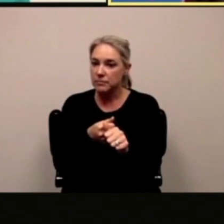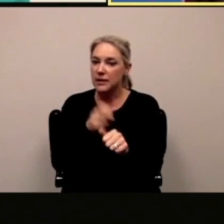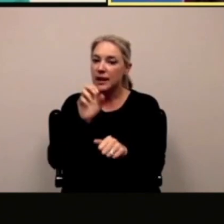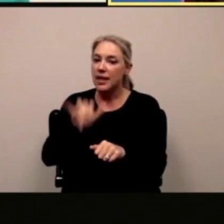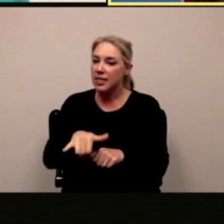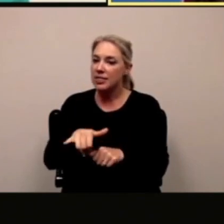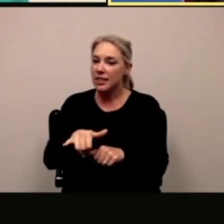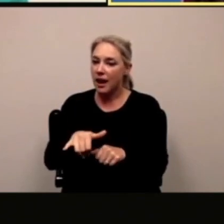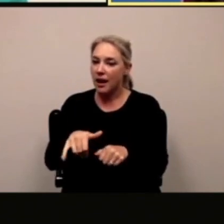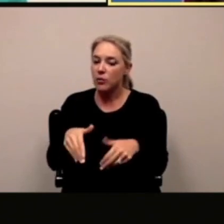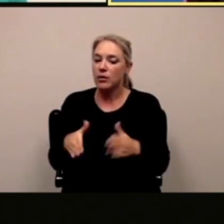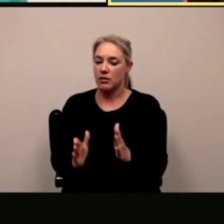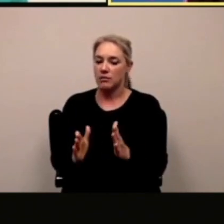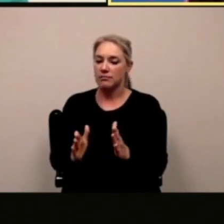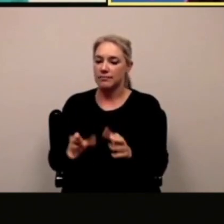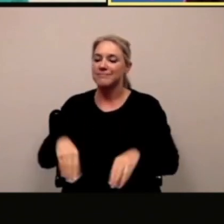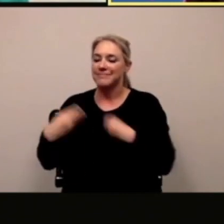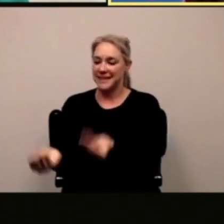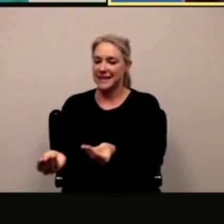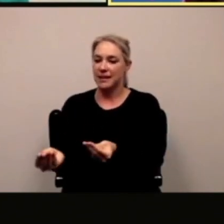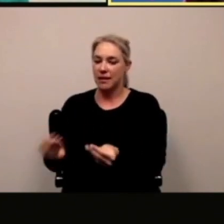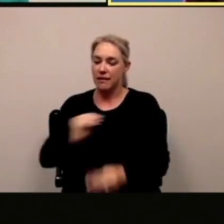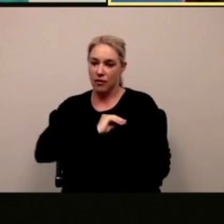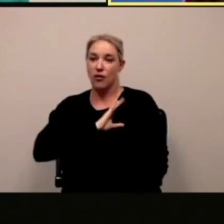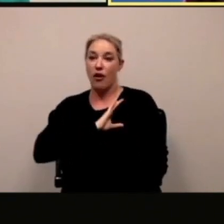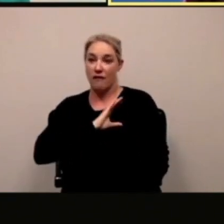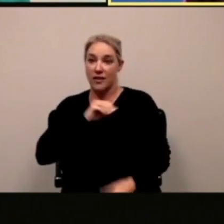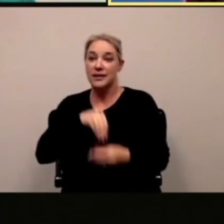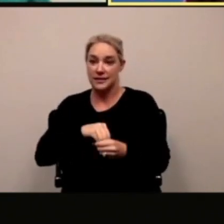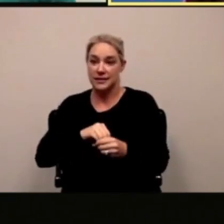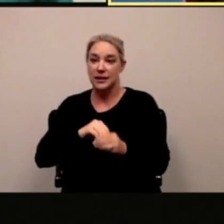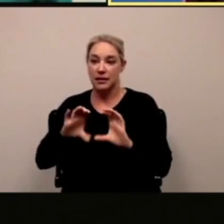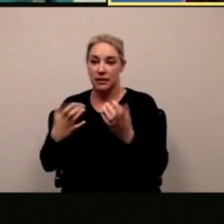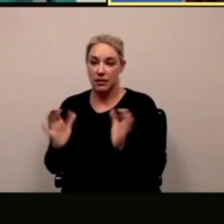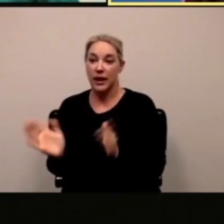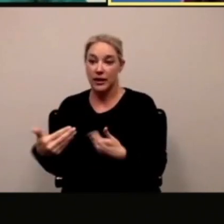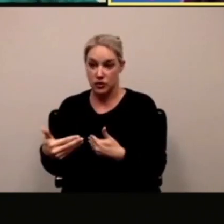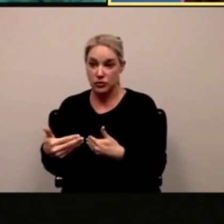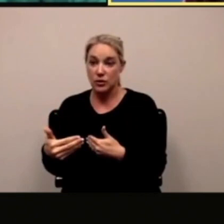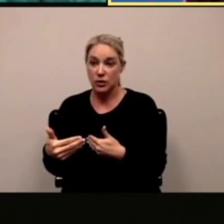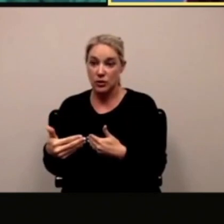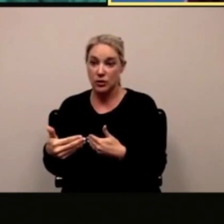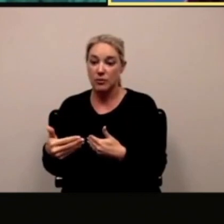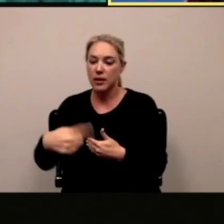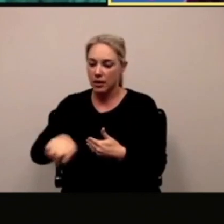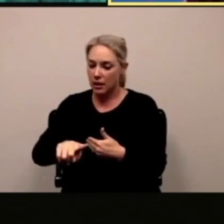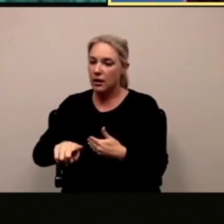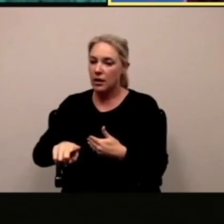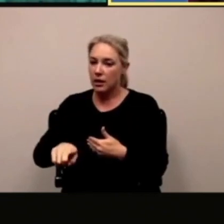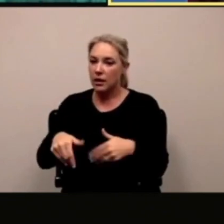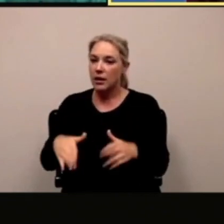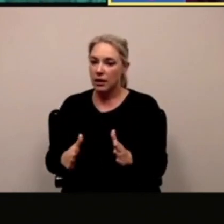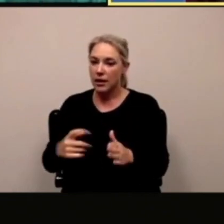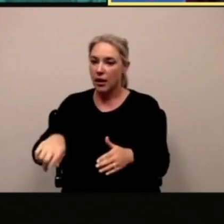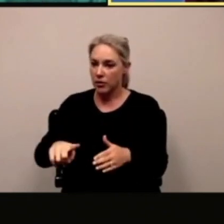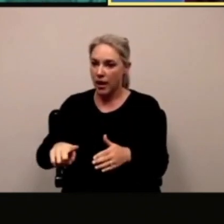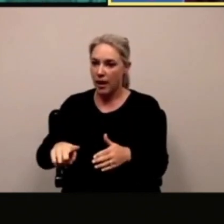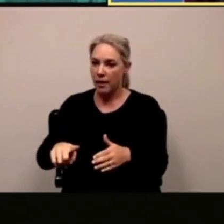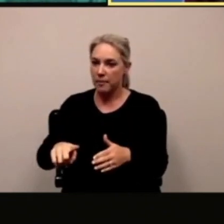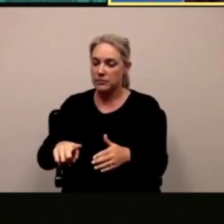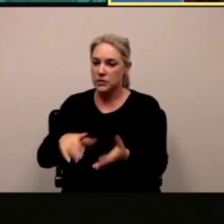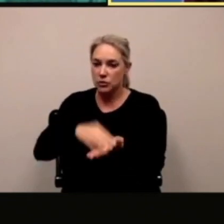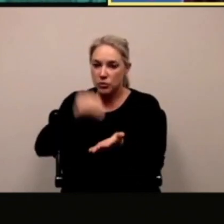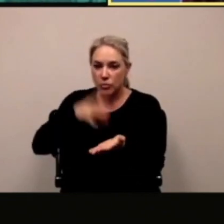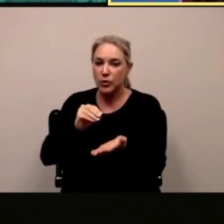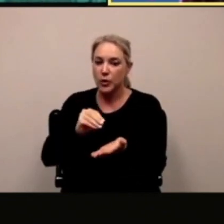more confidence in the classroom, and maybe to become more self-determined in all the things they